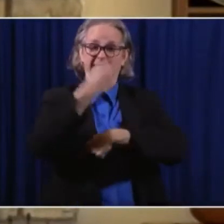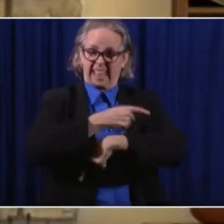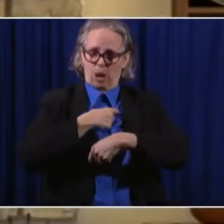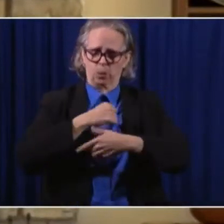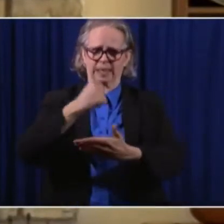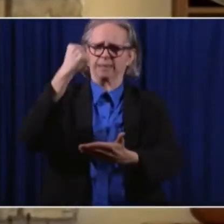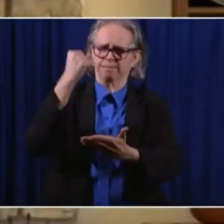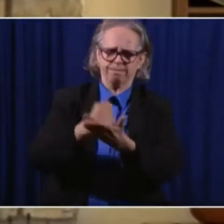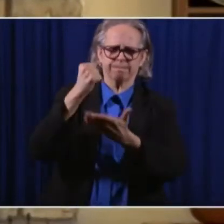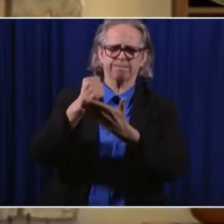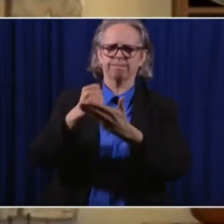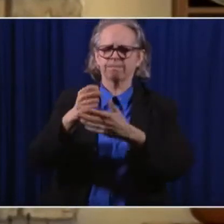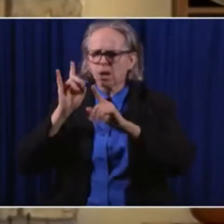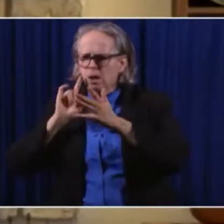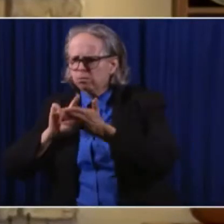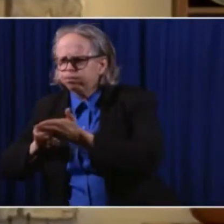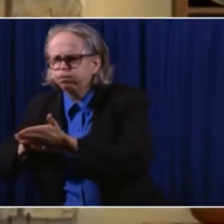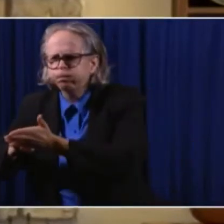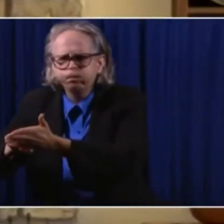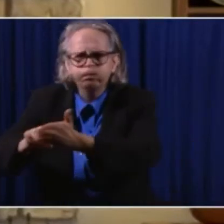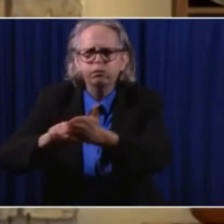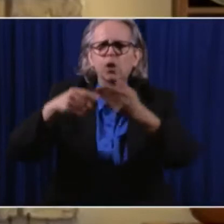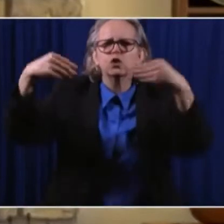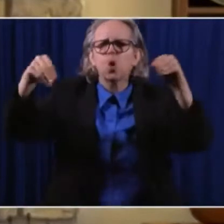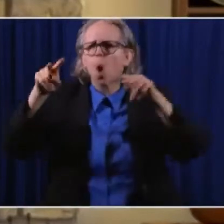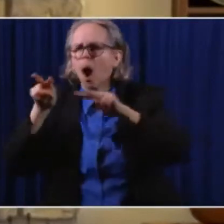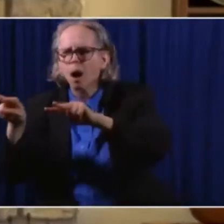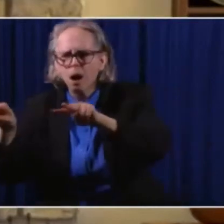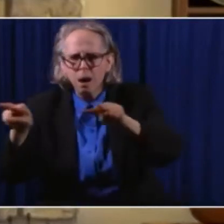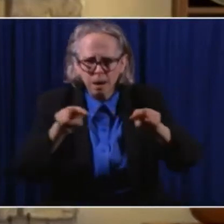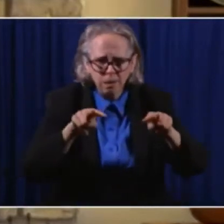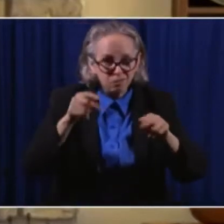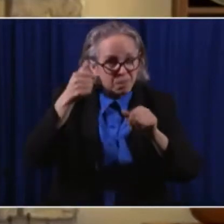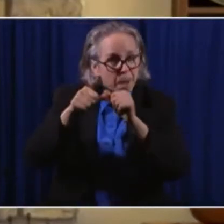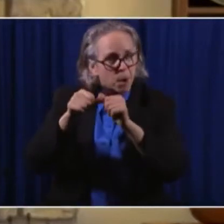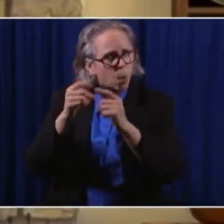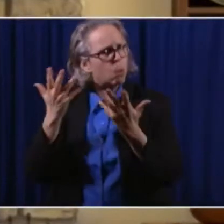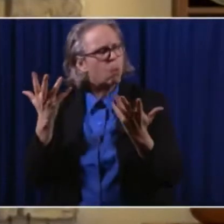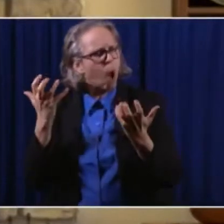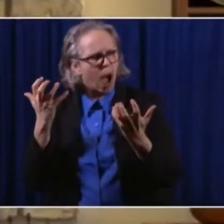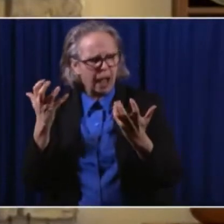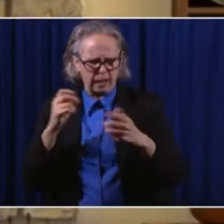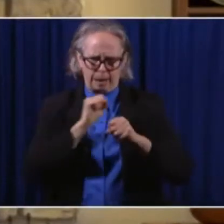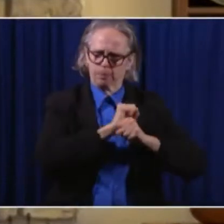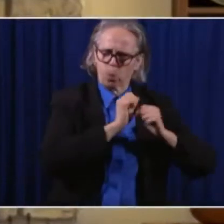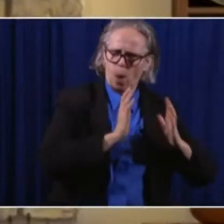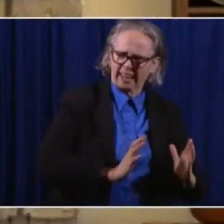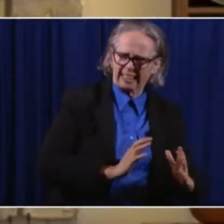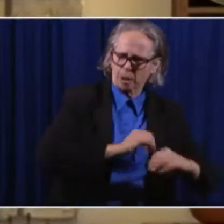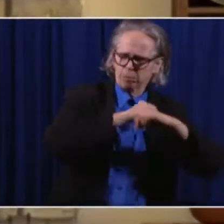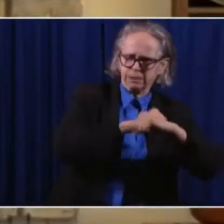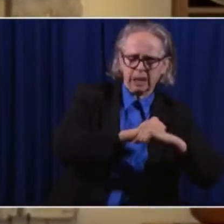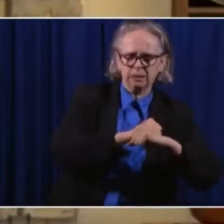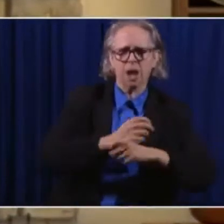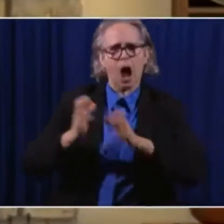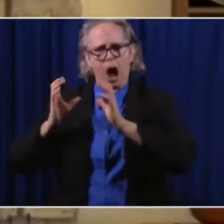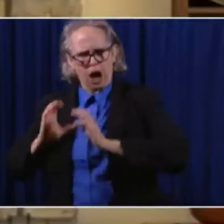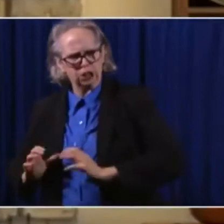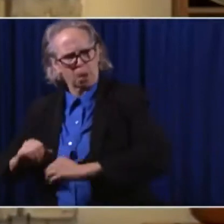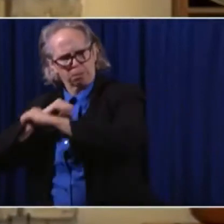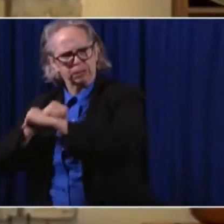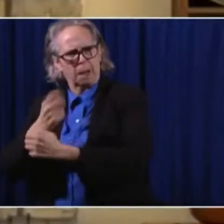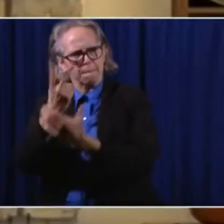the retail establishments, also to protect customers when they go in. It's the right thing to do with every county